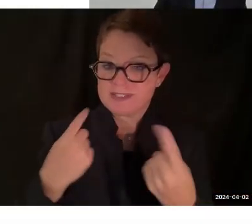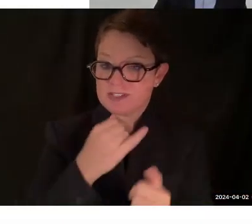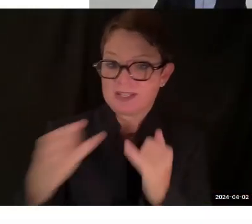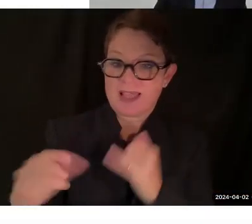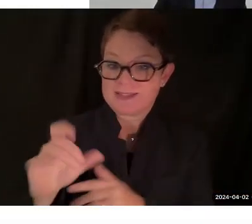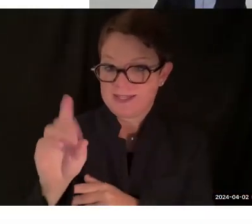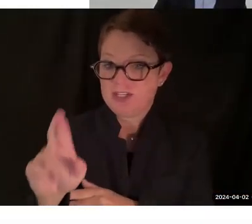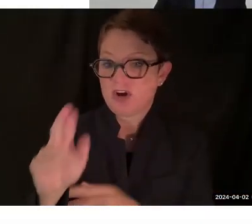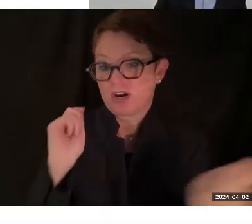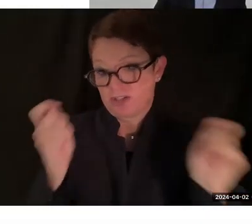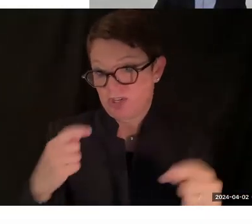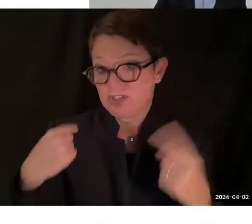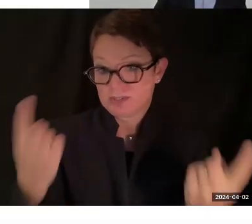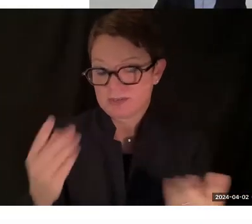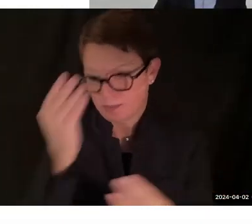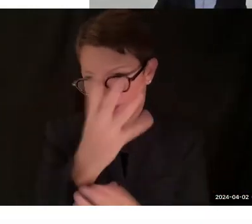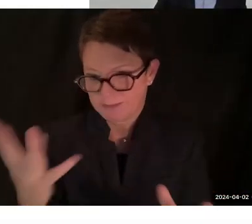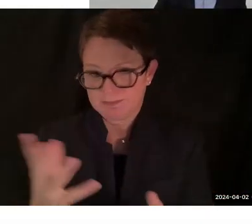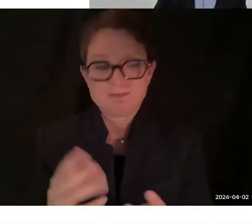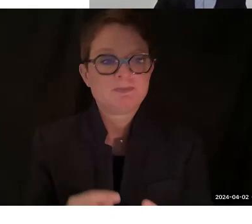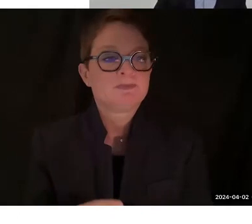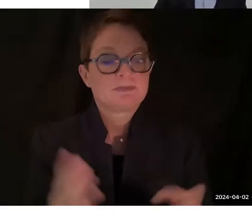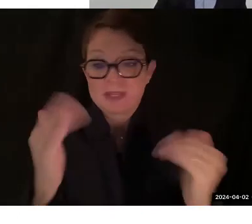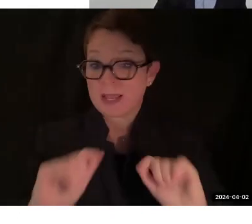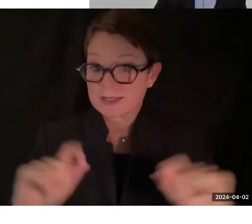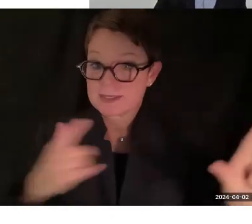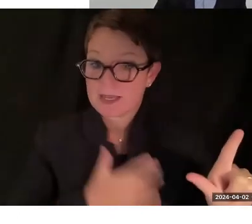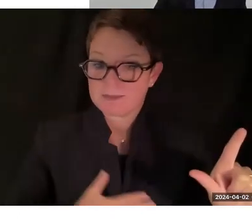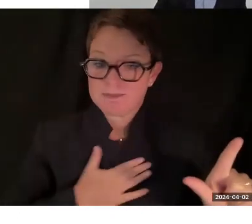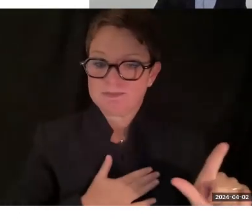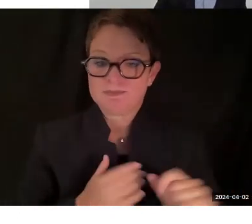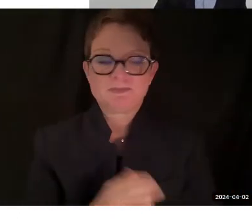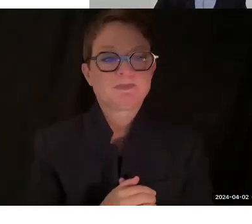CDR meeting. If we can go to the next slide.